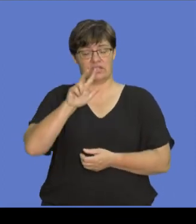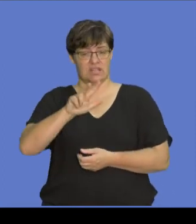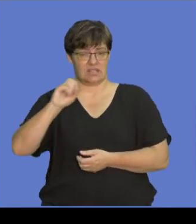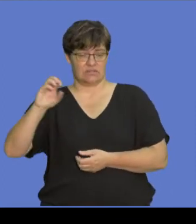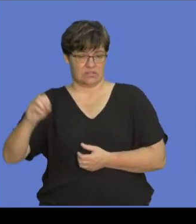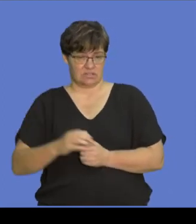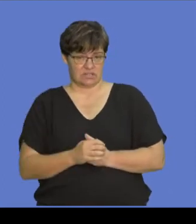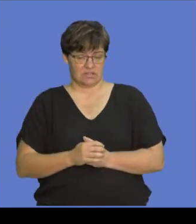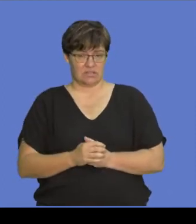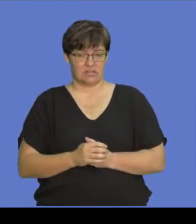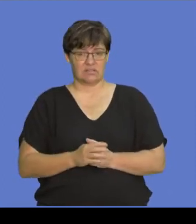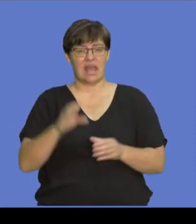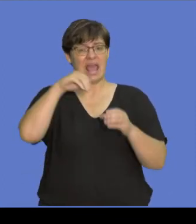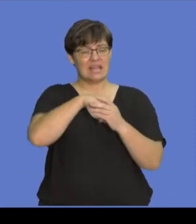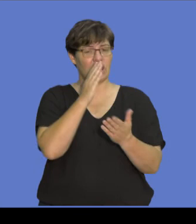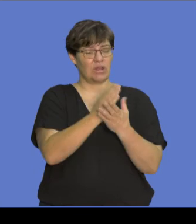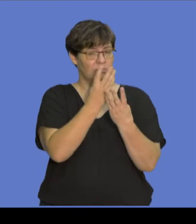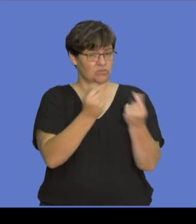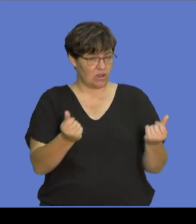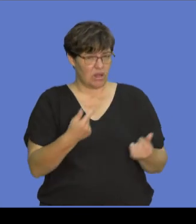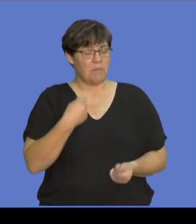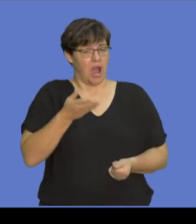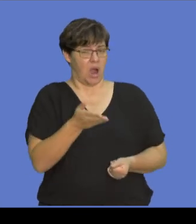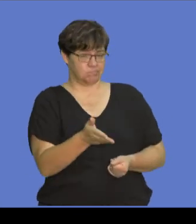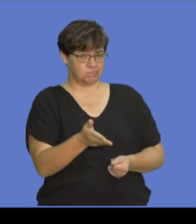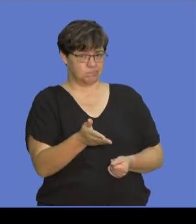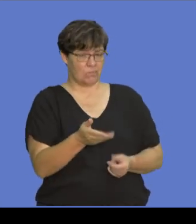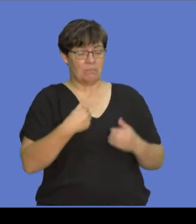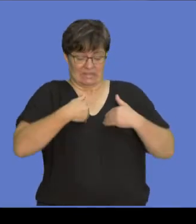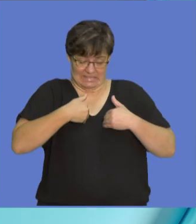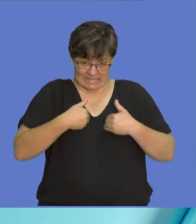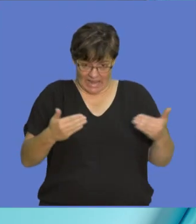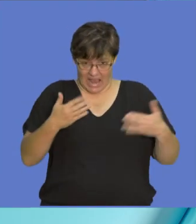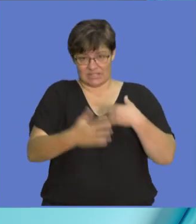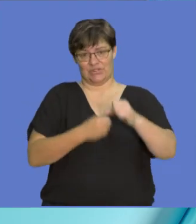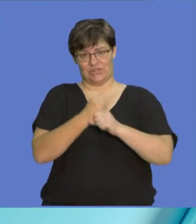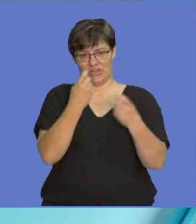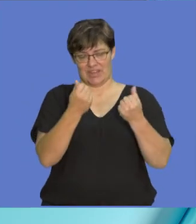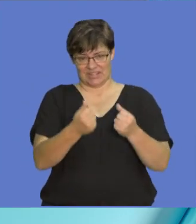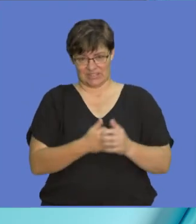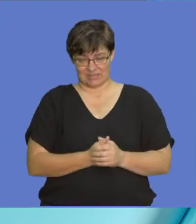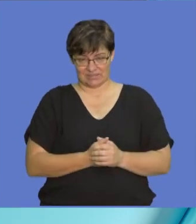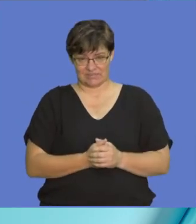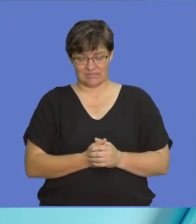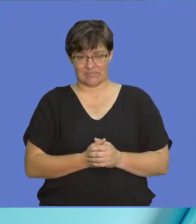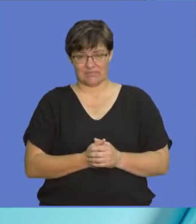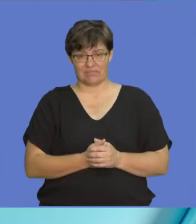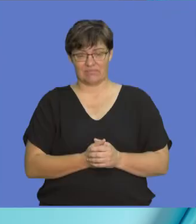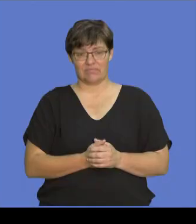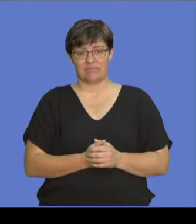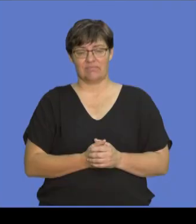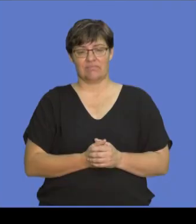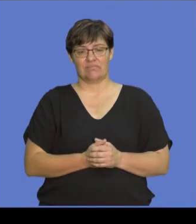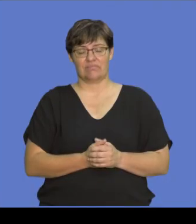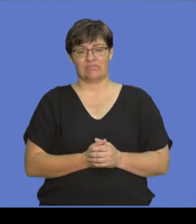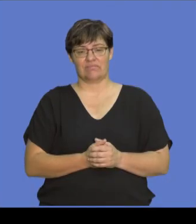value of indirect materials that you have on hand at the beginning of your financial period. Okay.